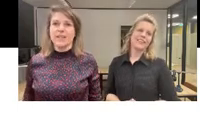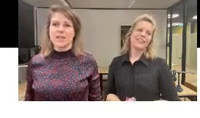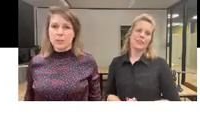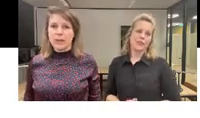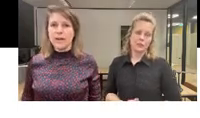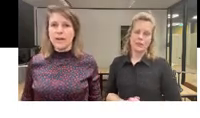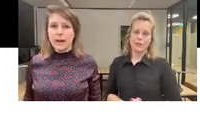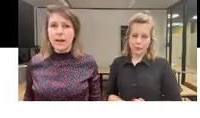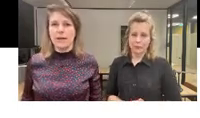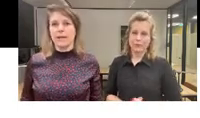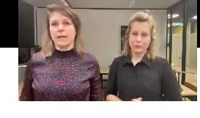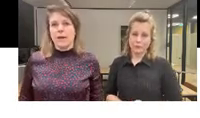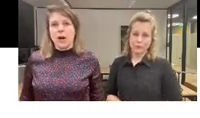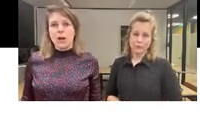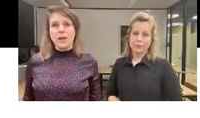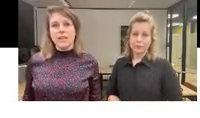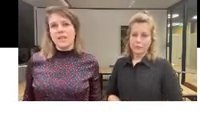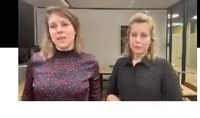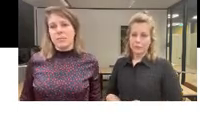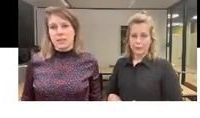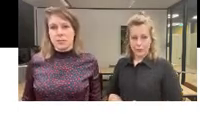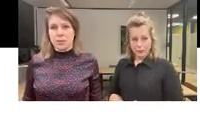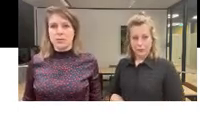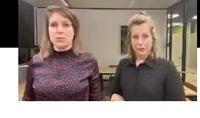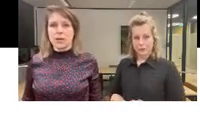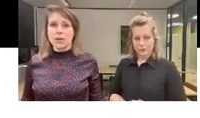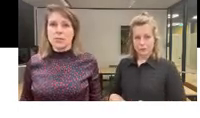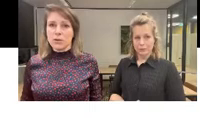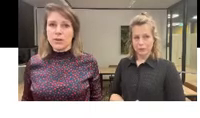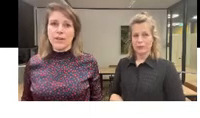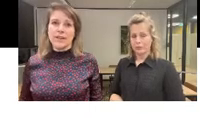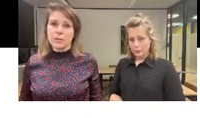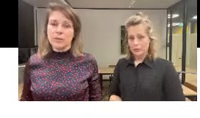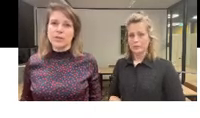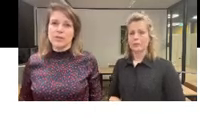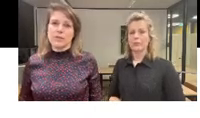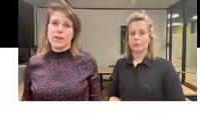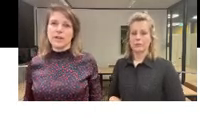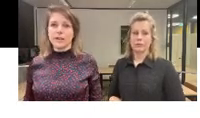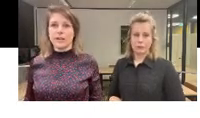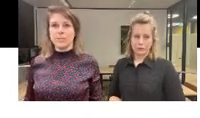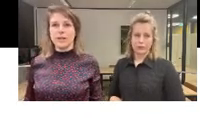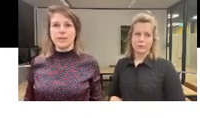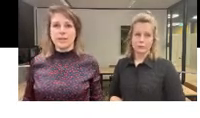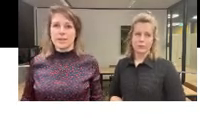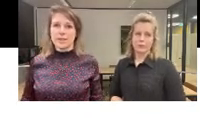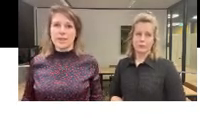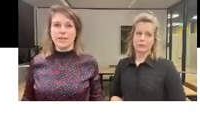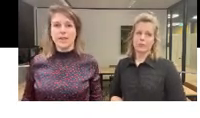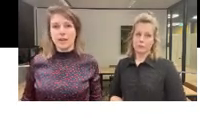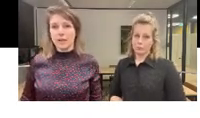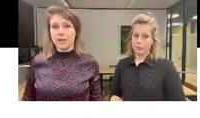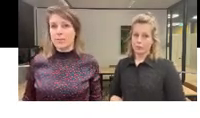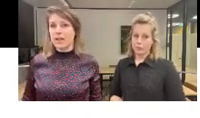84.85. That's really high. All patients had been exposed to one or more interpersonal traumatic experiences